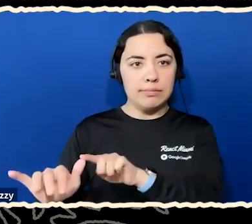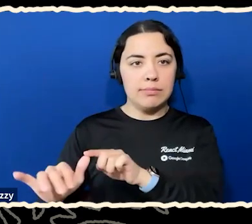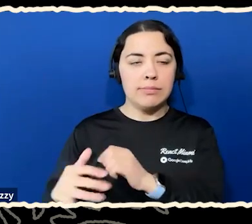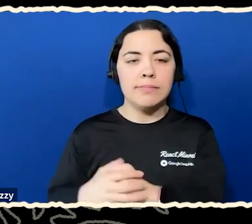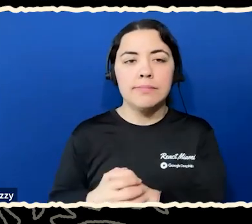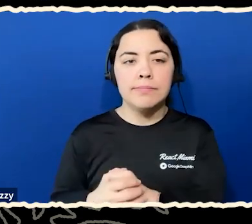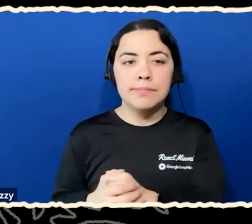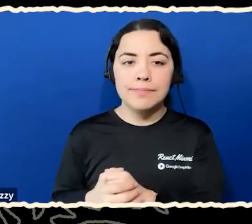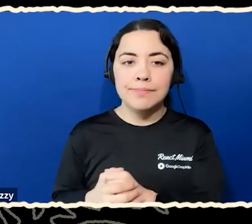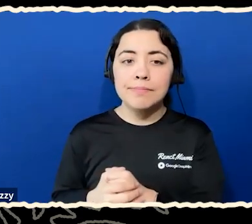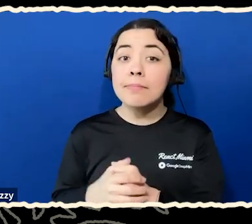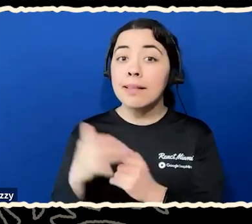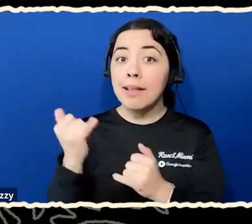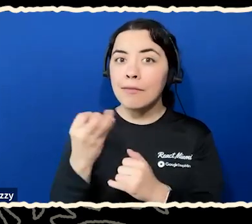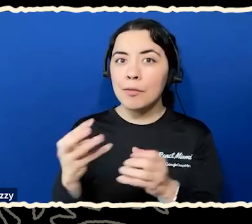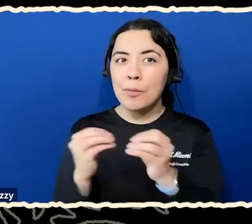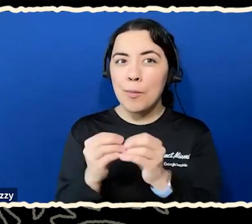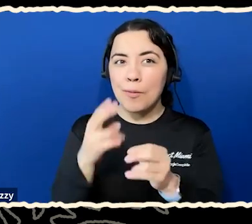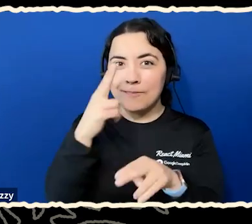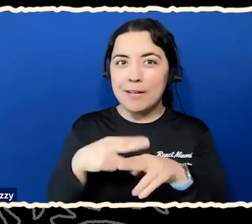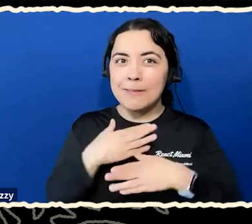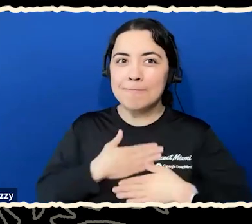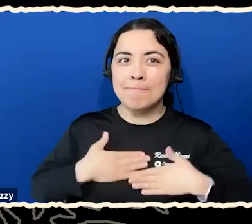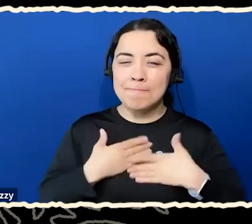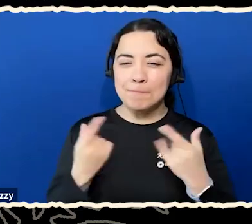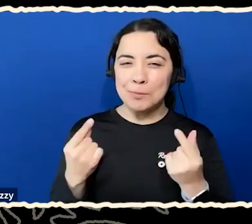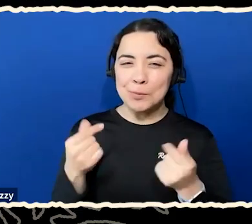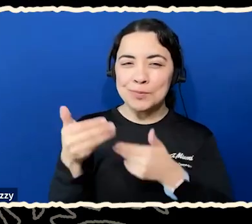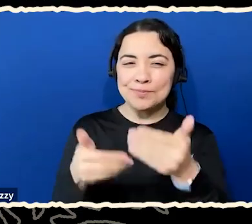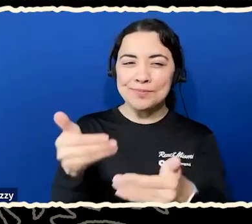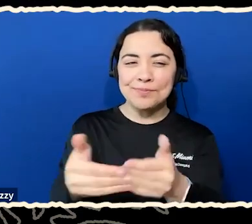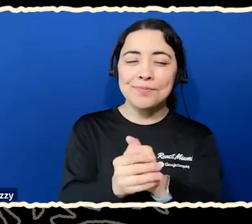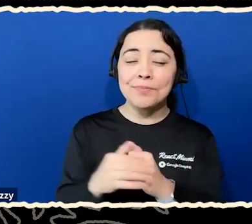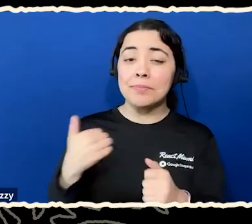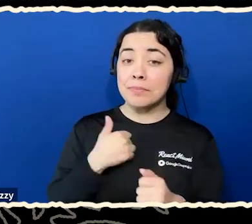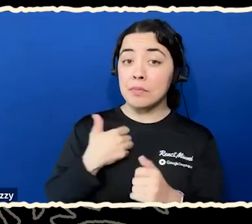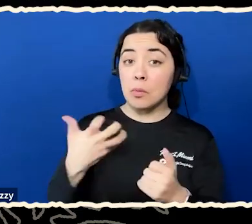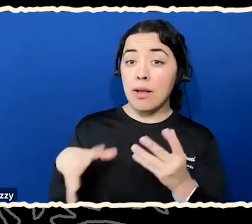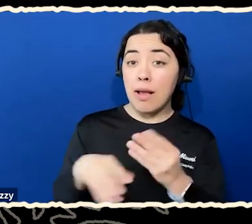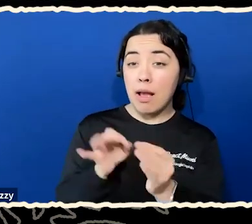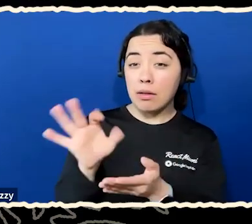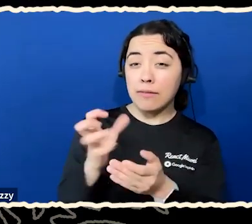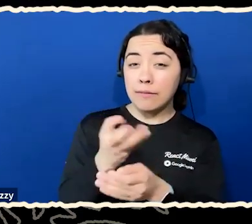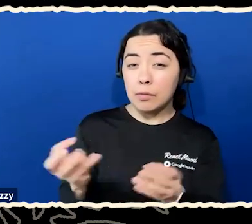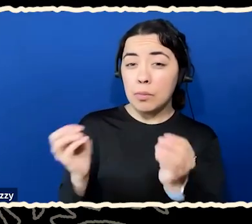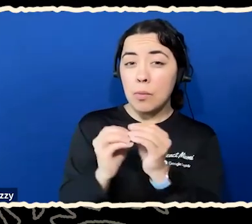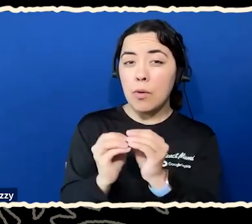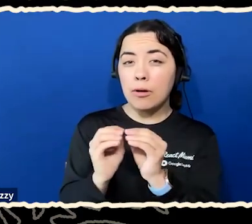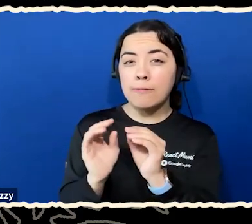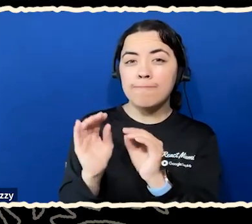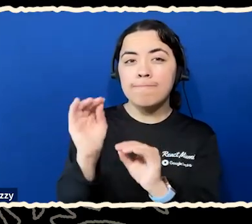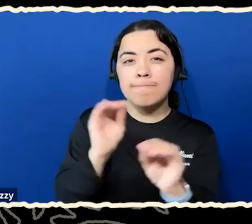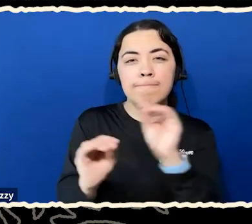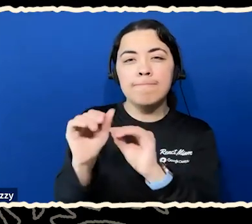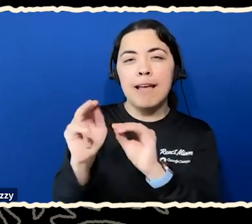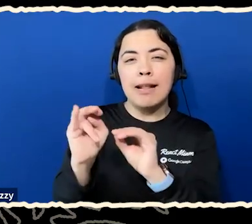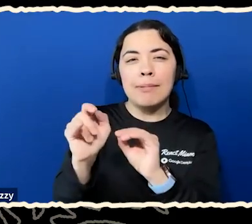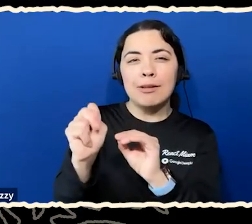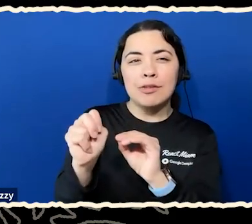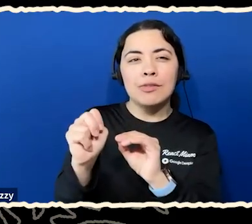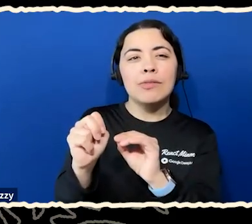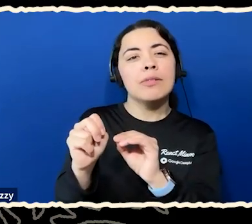So I want to actually add a few more animations to my navigation. So when I click between